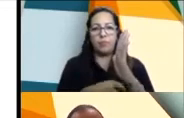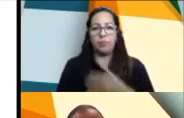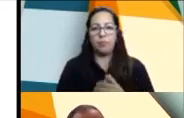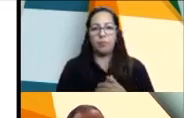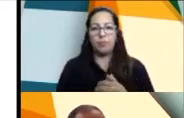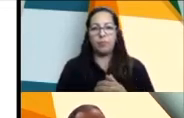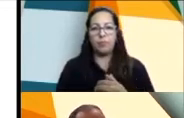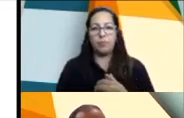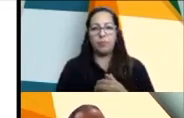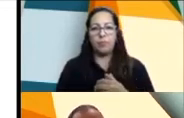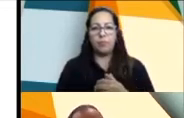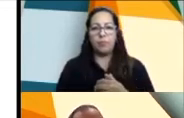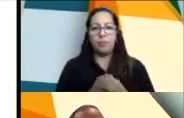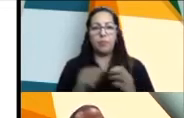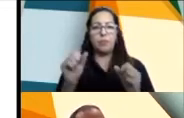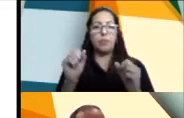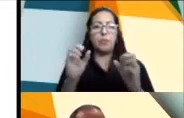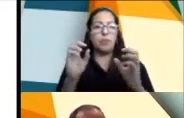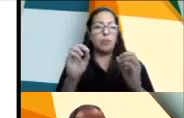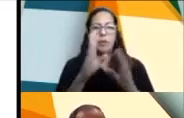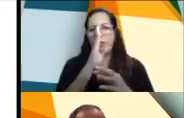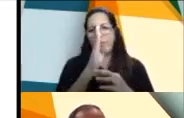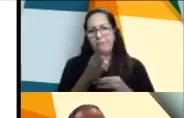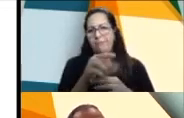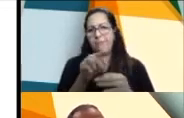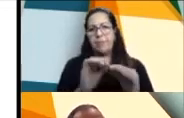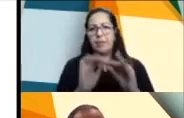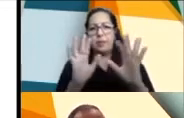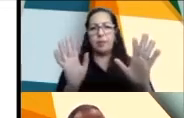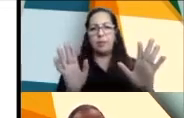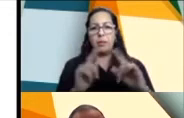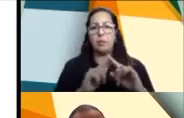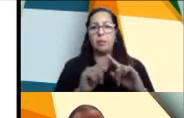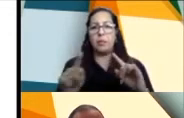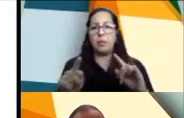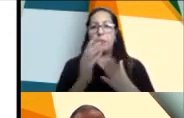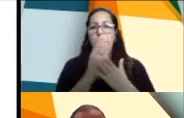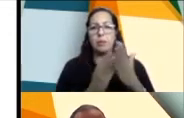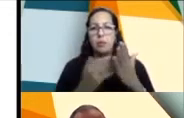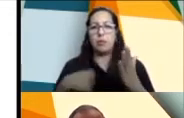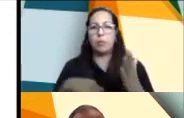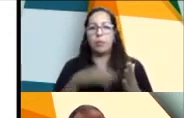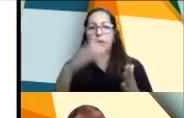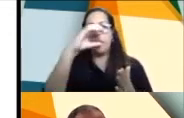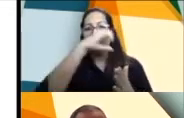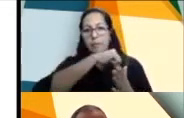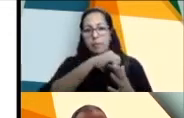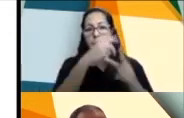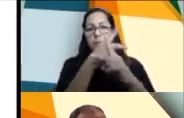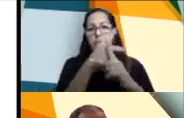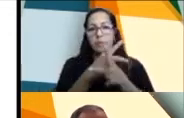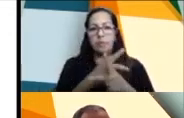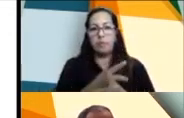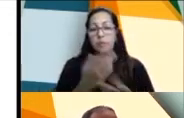pretty much straightforward. But again, there are assumptions or methodologies that you probably, with